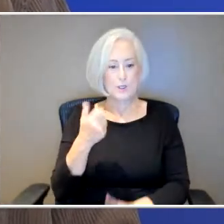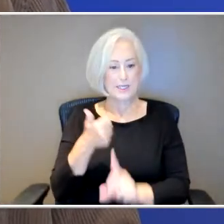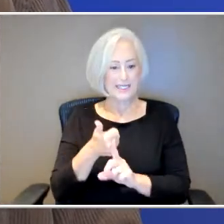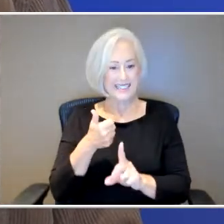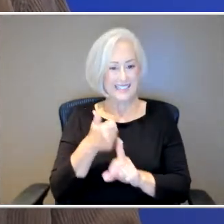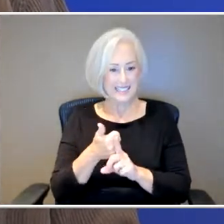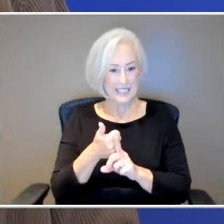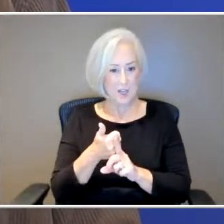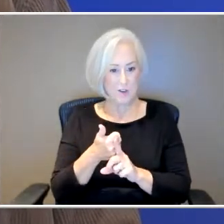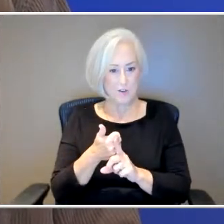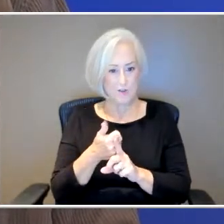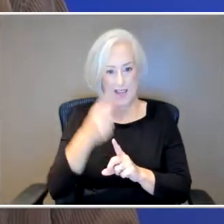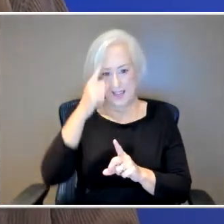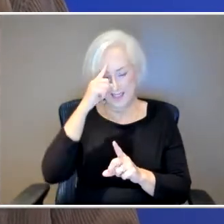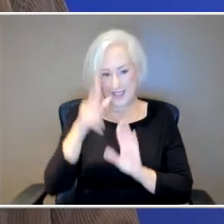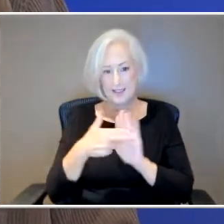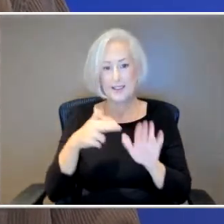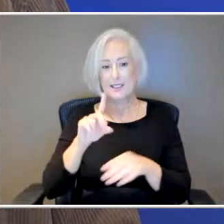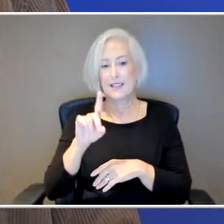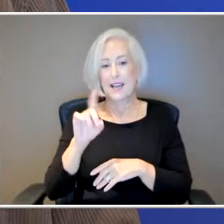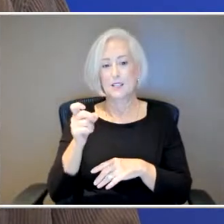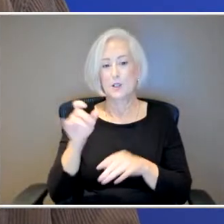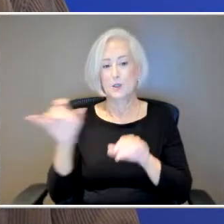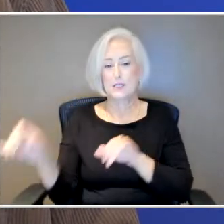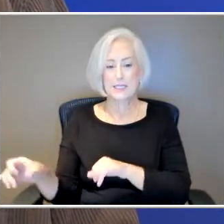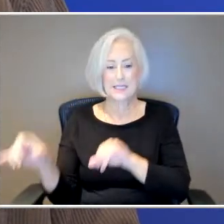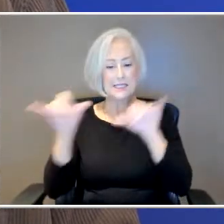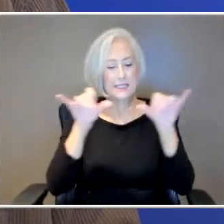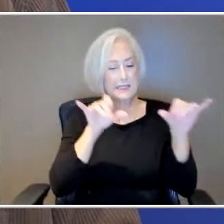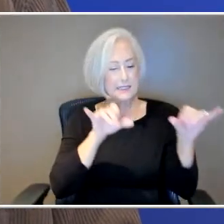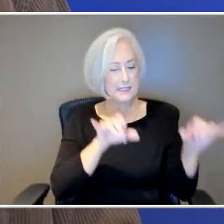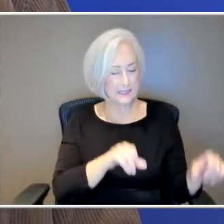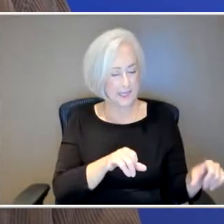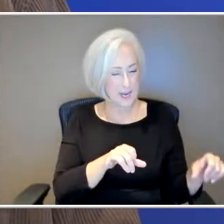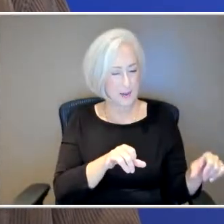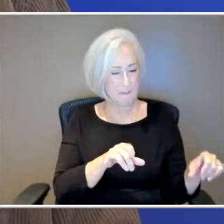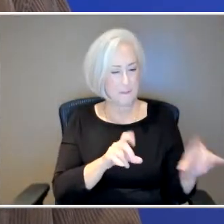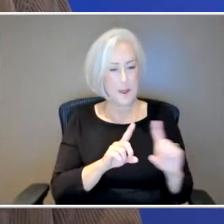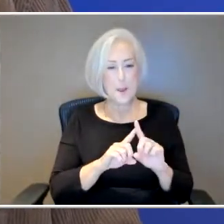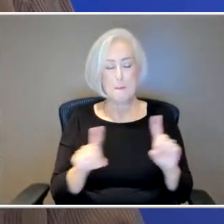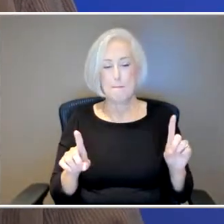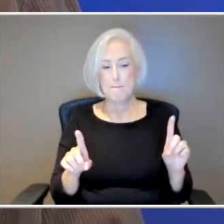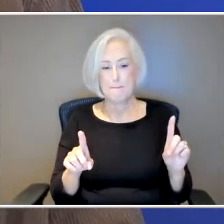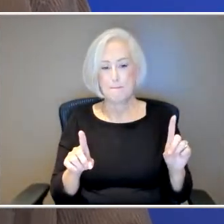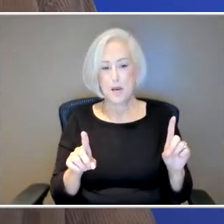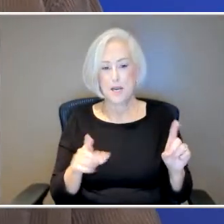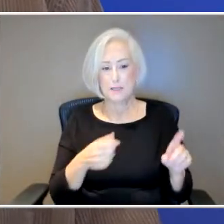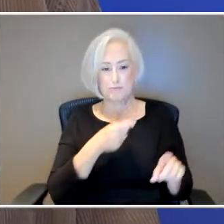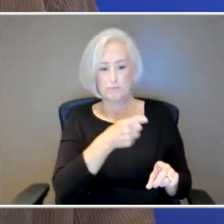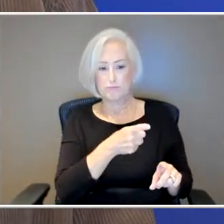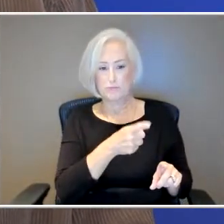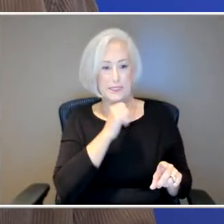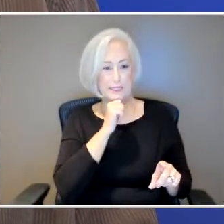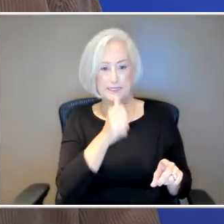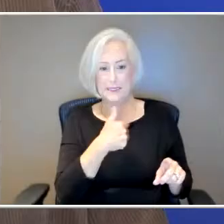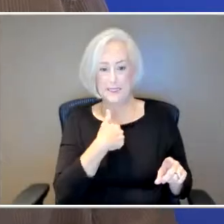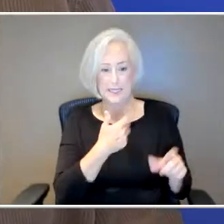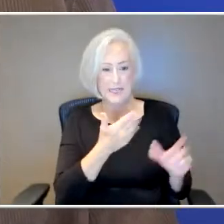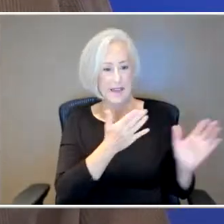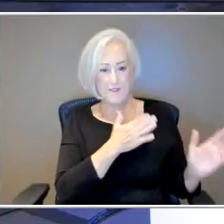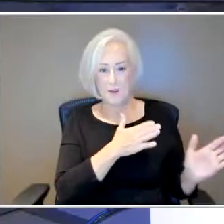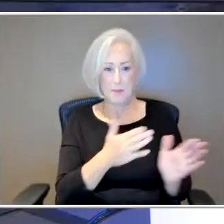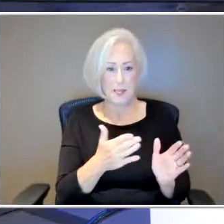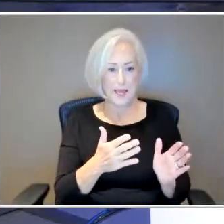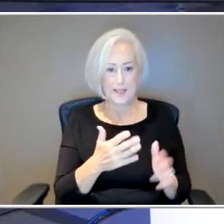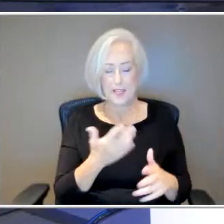diagnosis was the same, but they didn't really have a plan. Yeah, they were kind of on the fence.